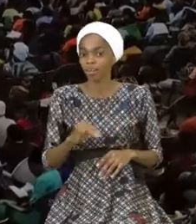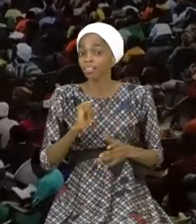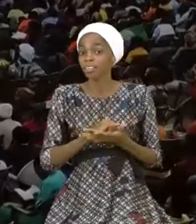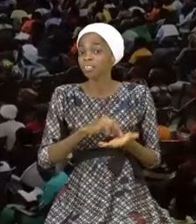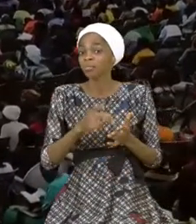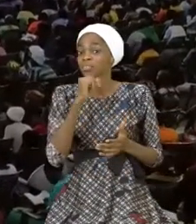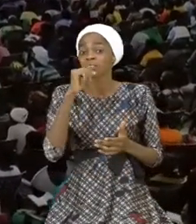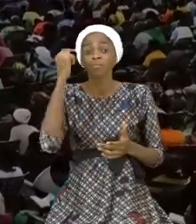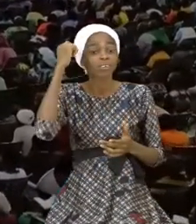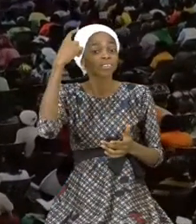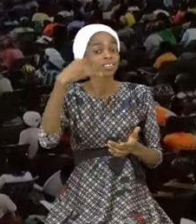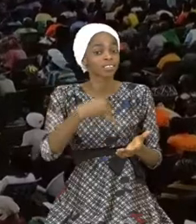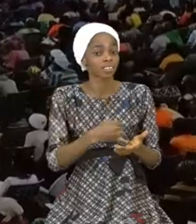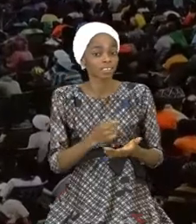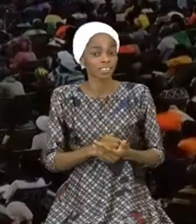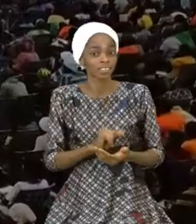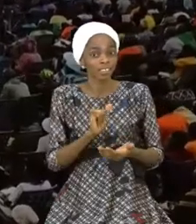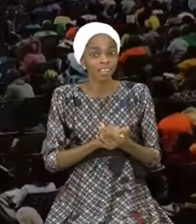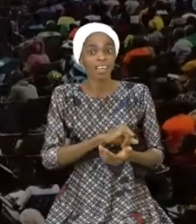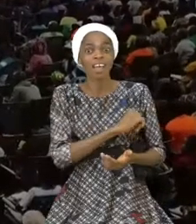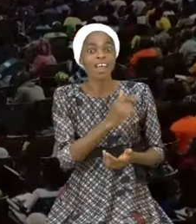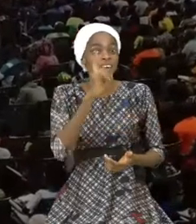point. Everyone that wants